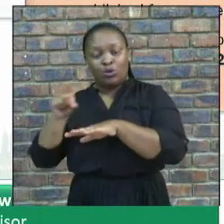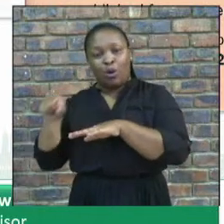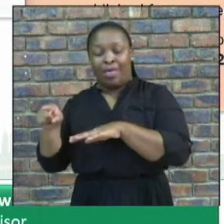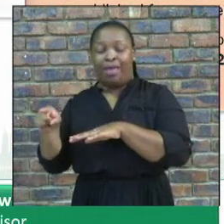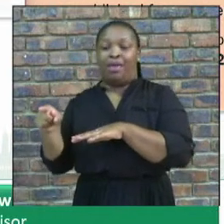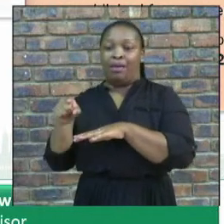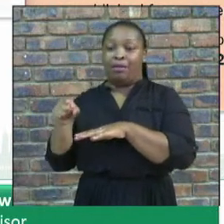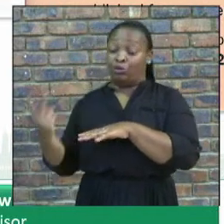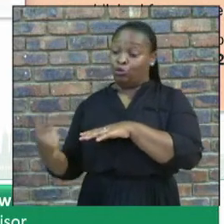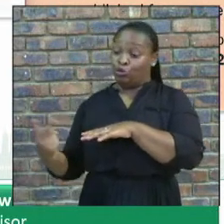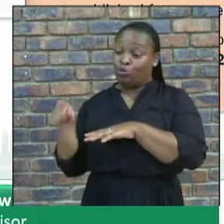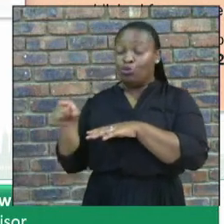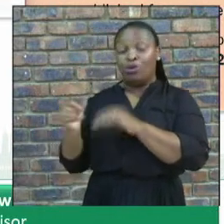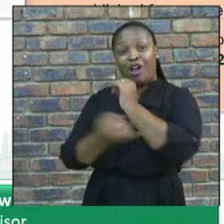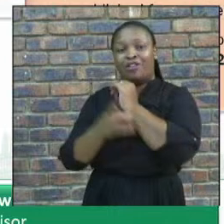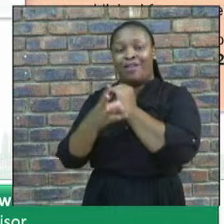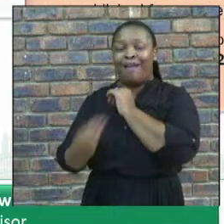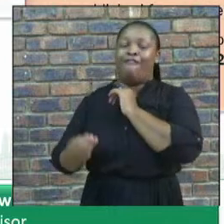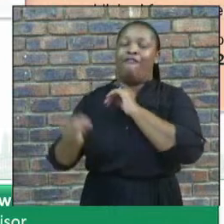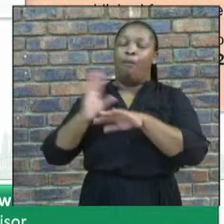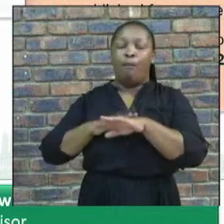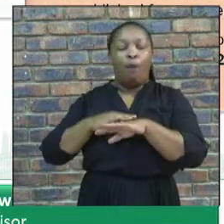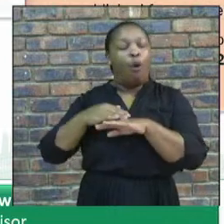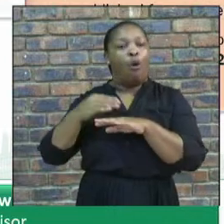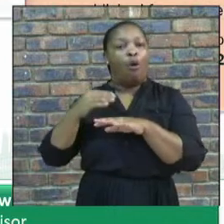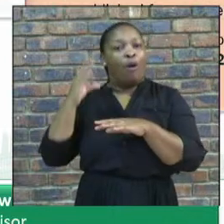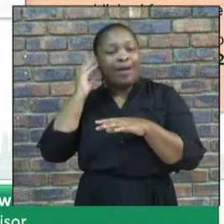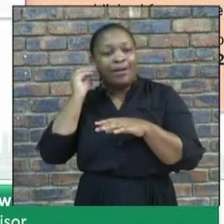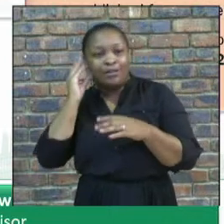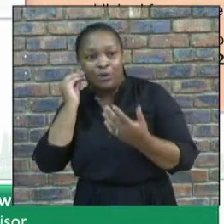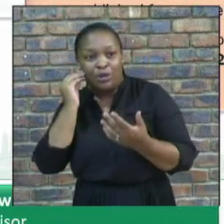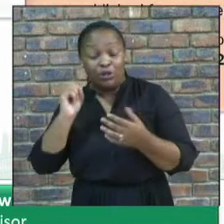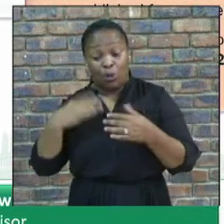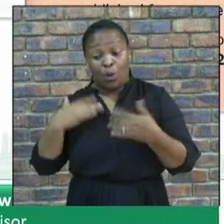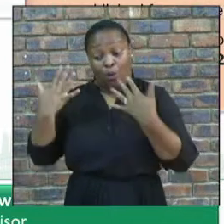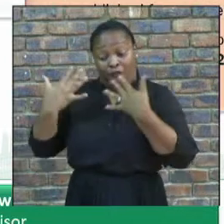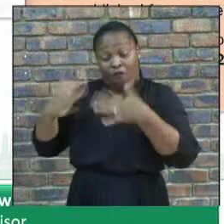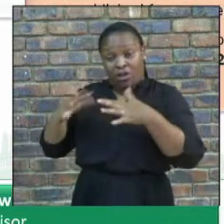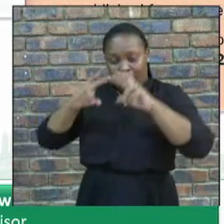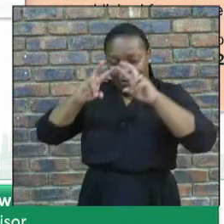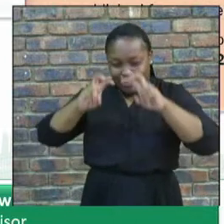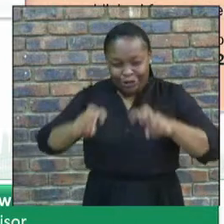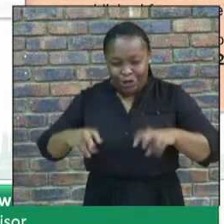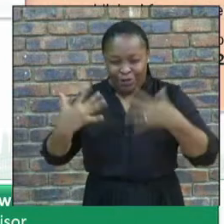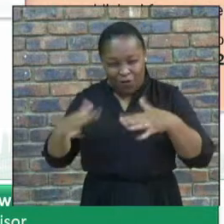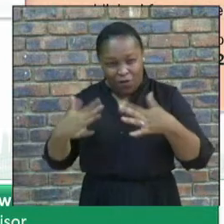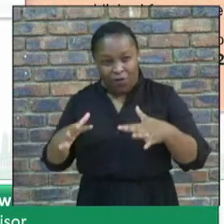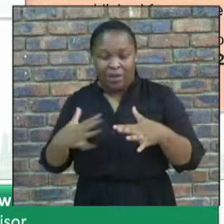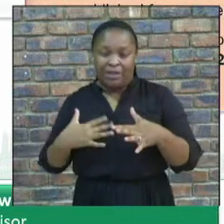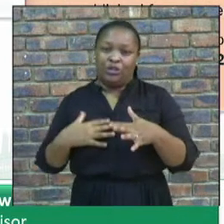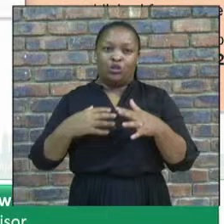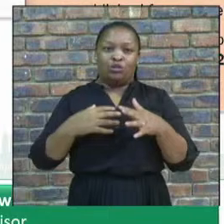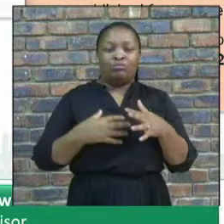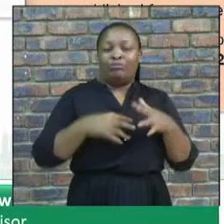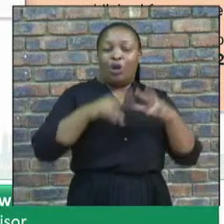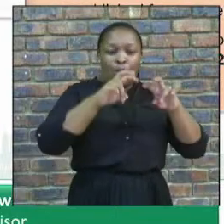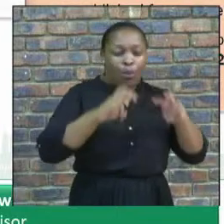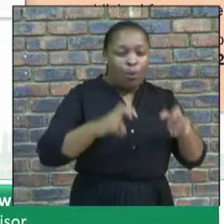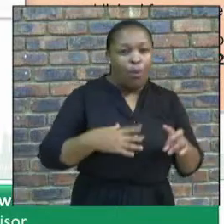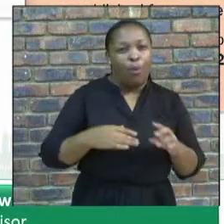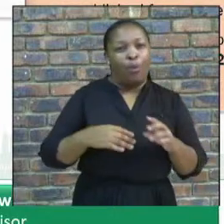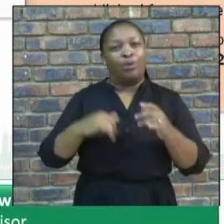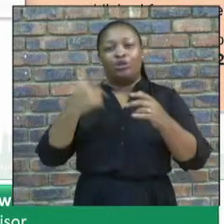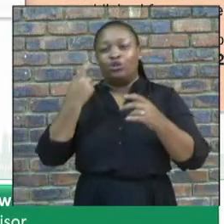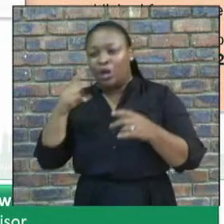and production. So once we were done with the research and the benchmarking, then as a